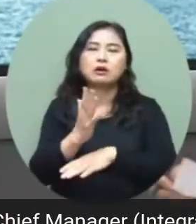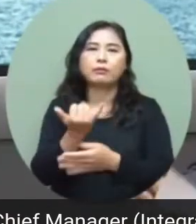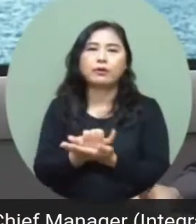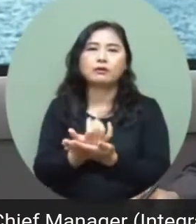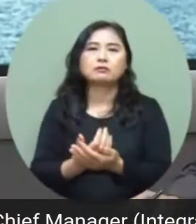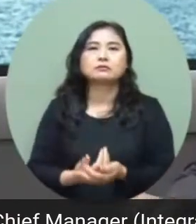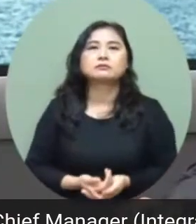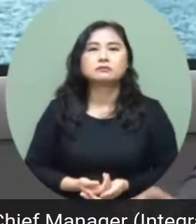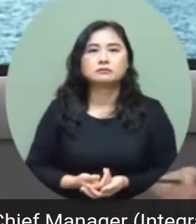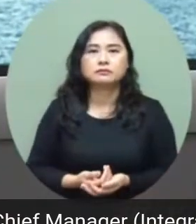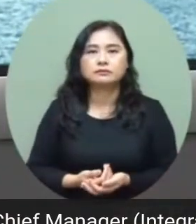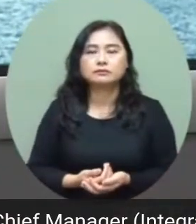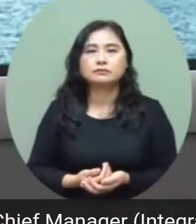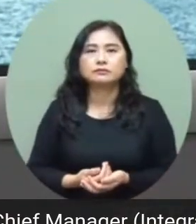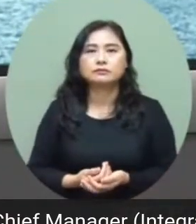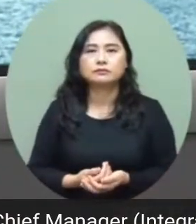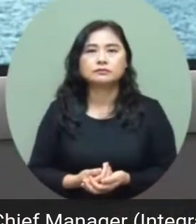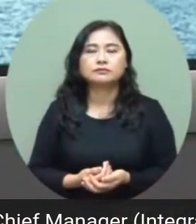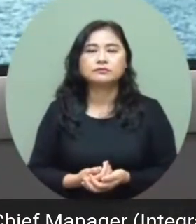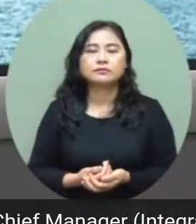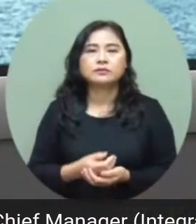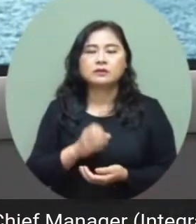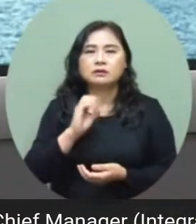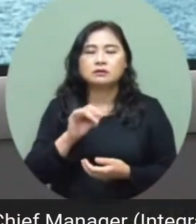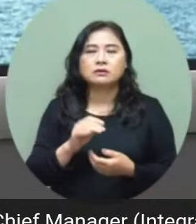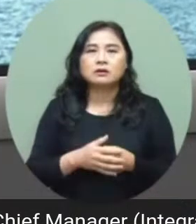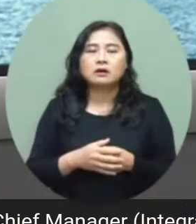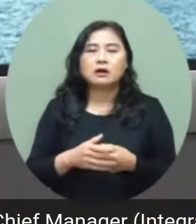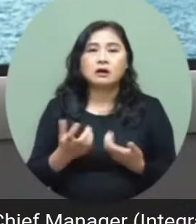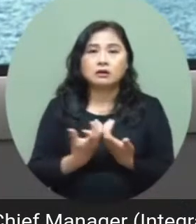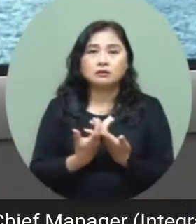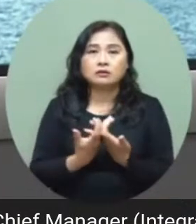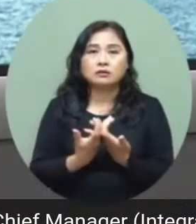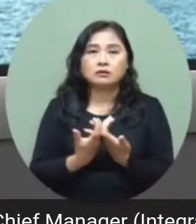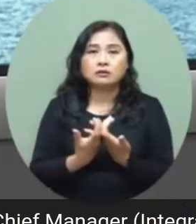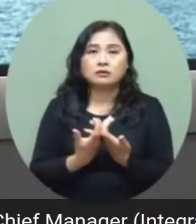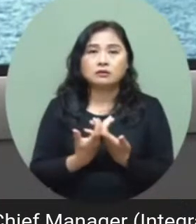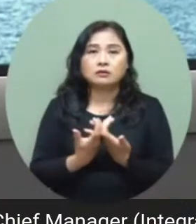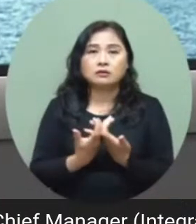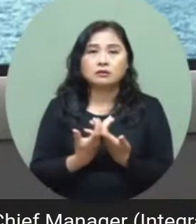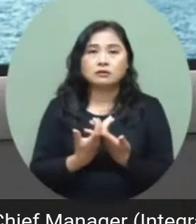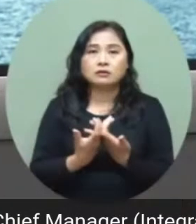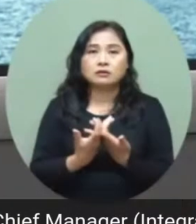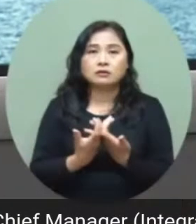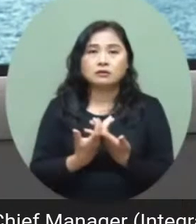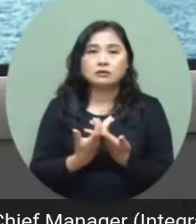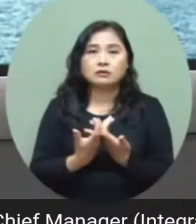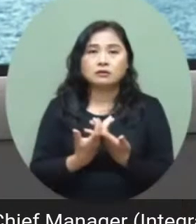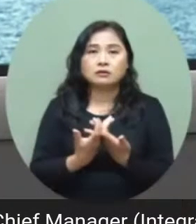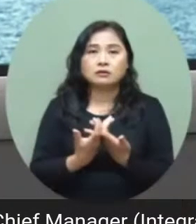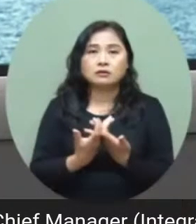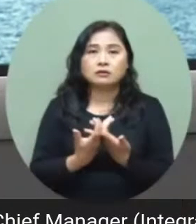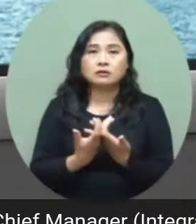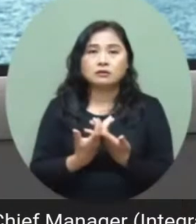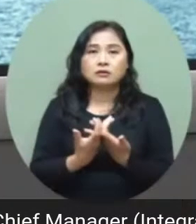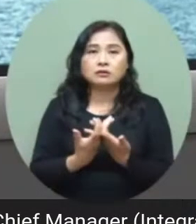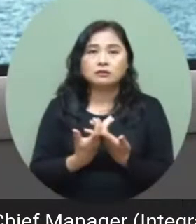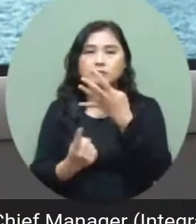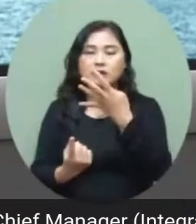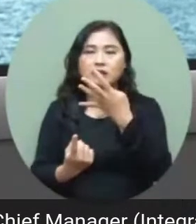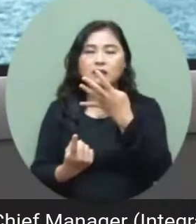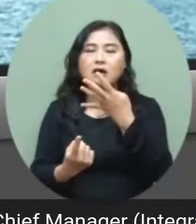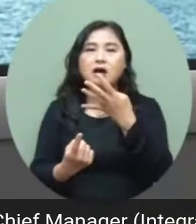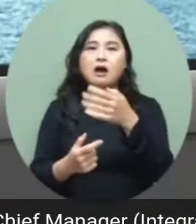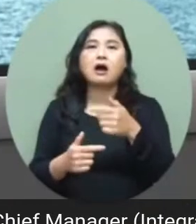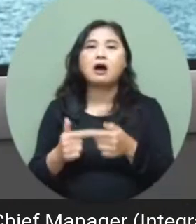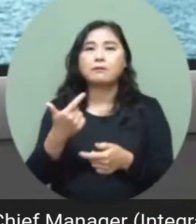to deteriorate, and in the afternoon of the 12th of April, he passed away. So he passed away at 5 p.m. And also because